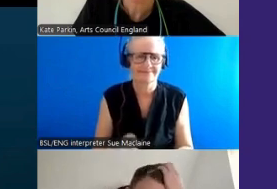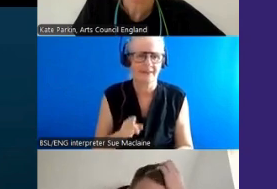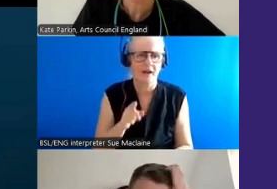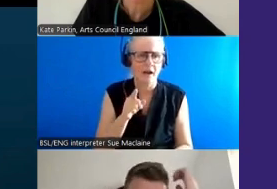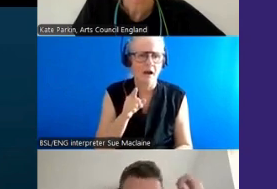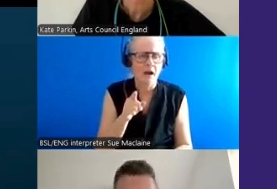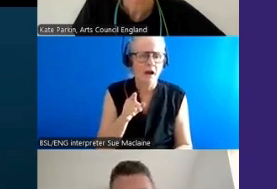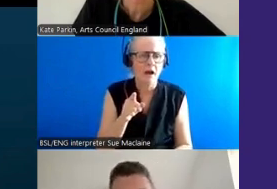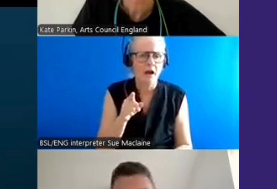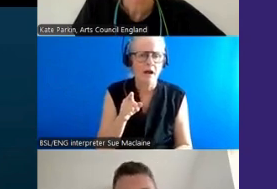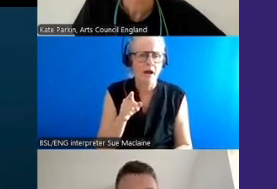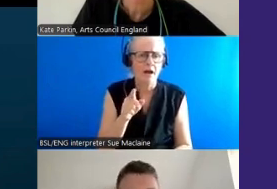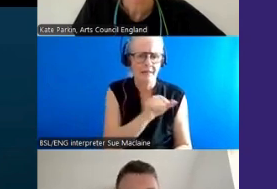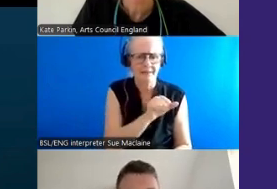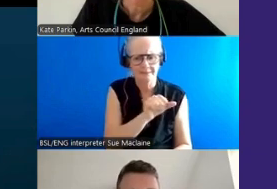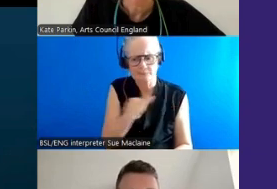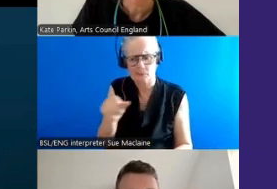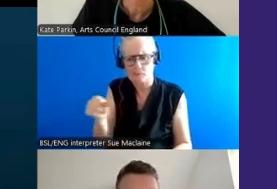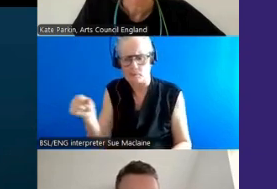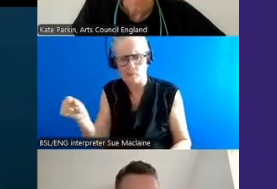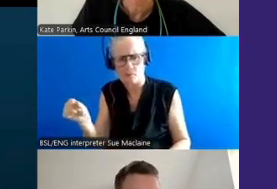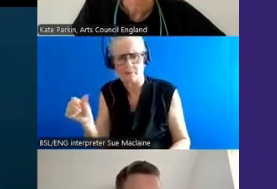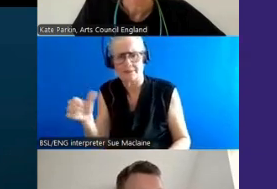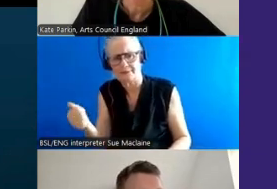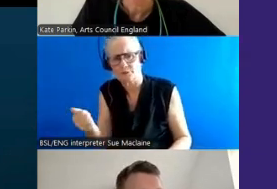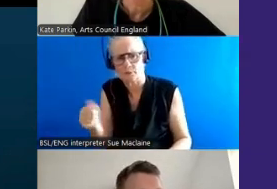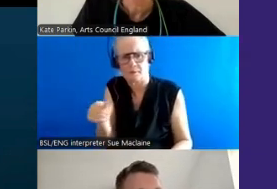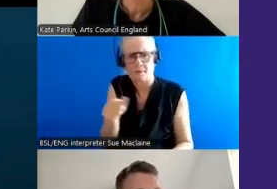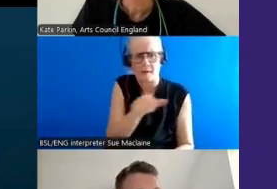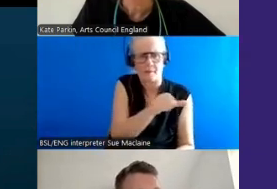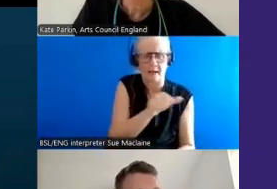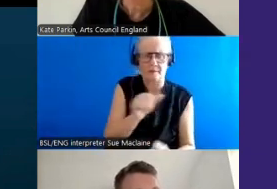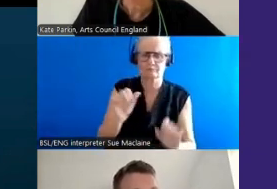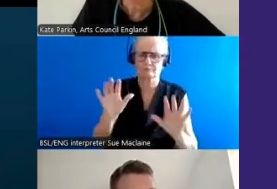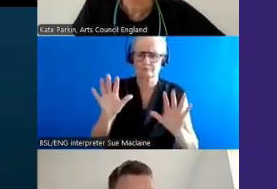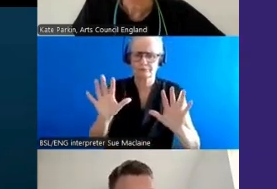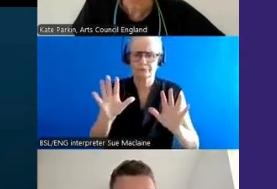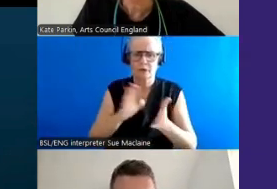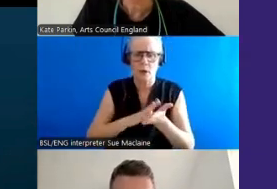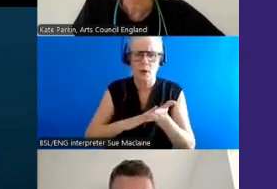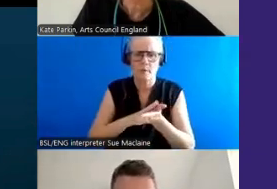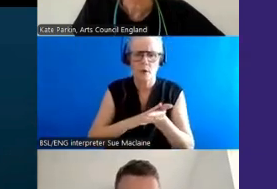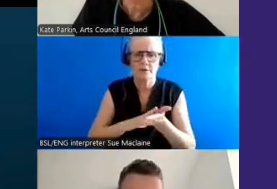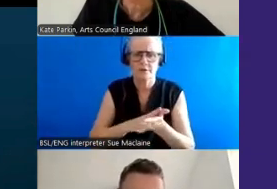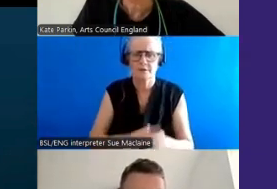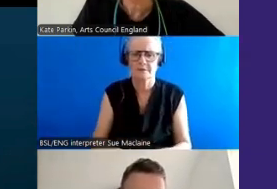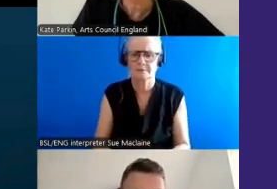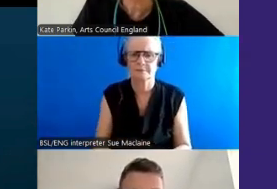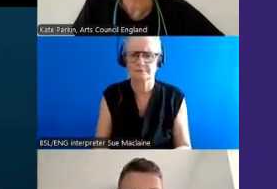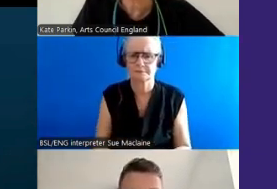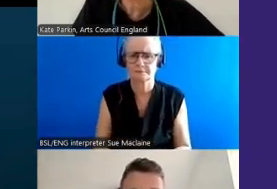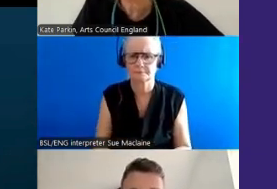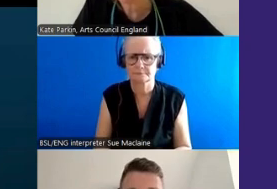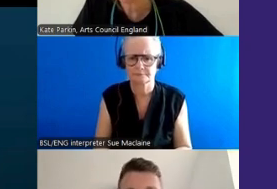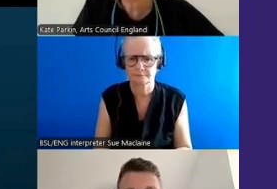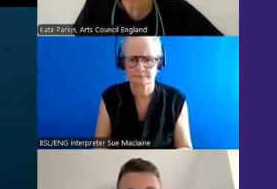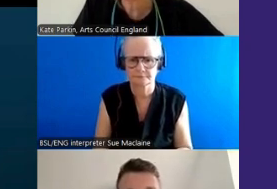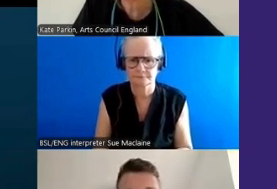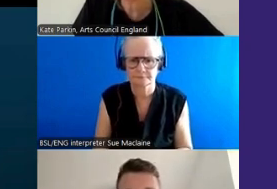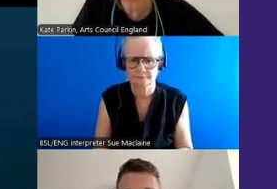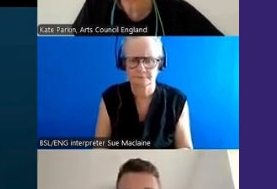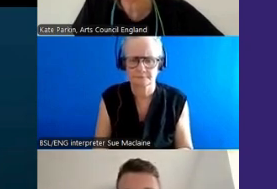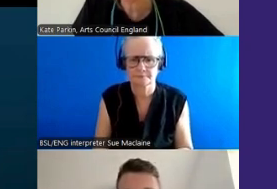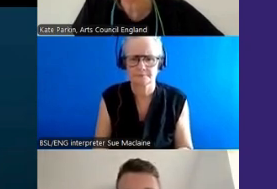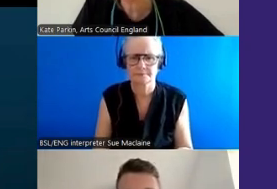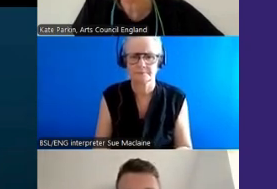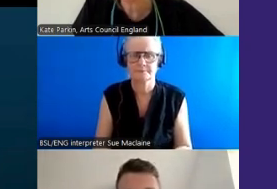me see if I can make that work better. Apologies. Just, Paul, when you press